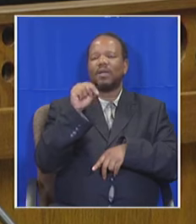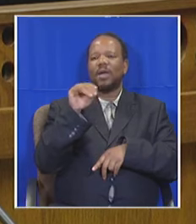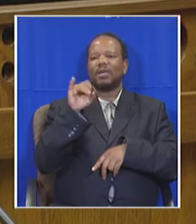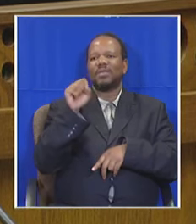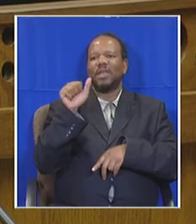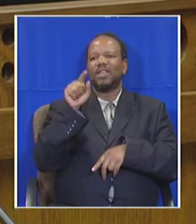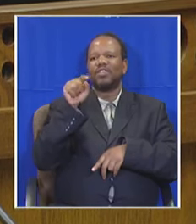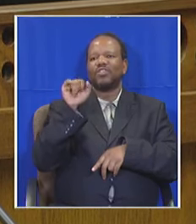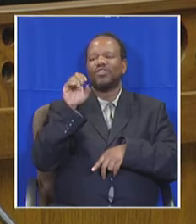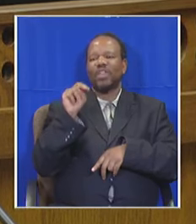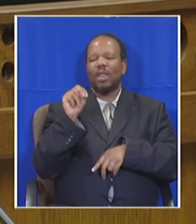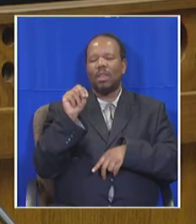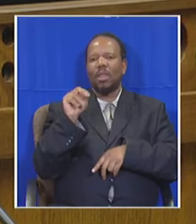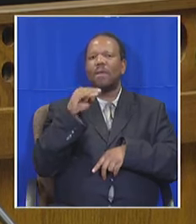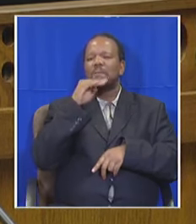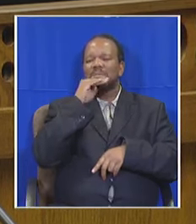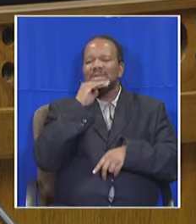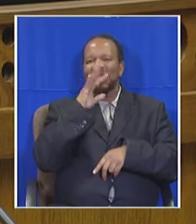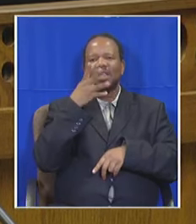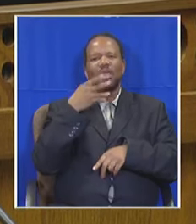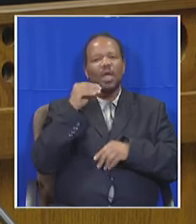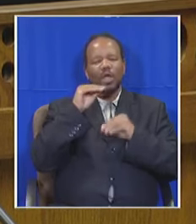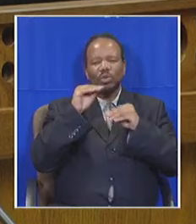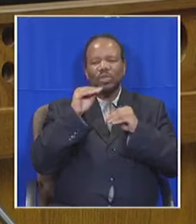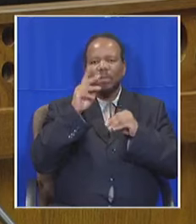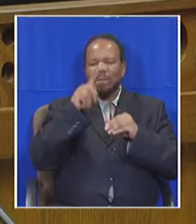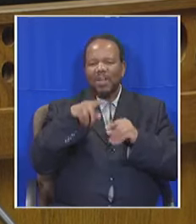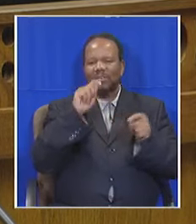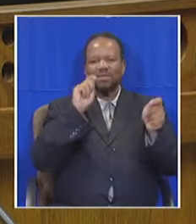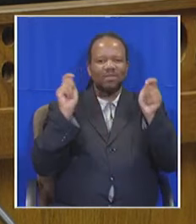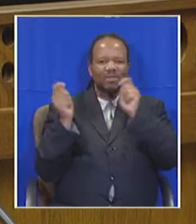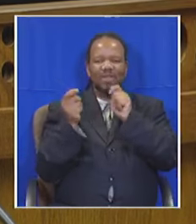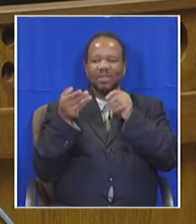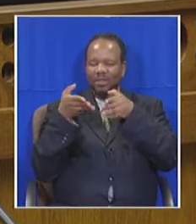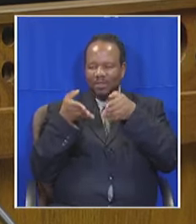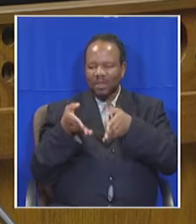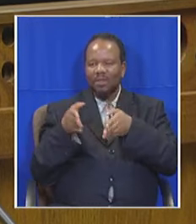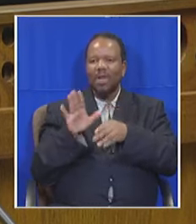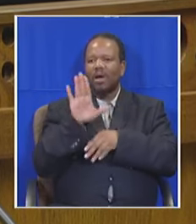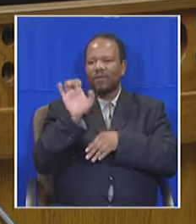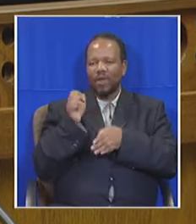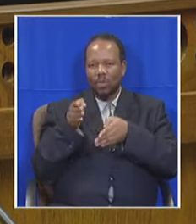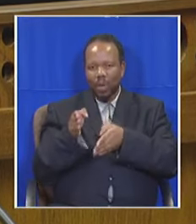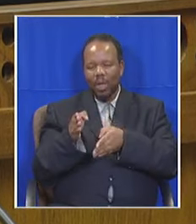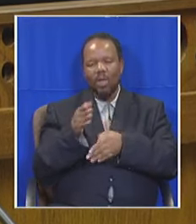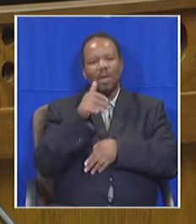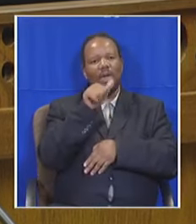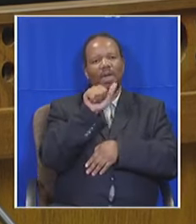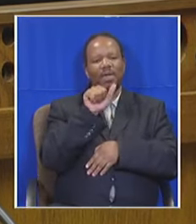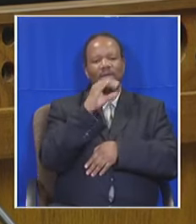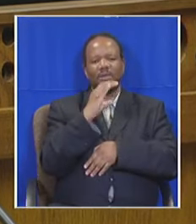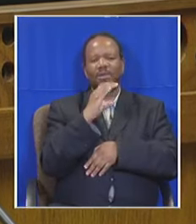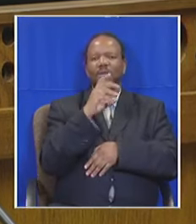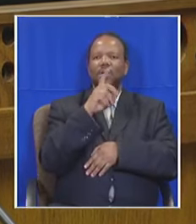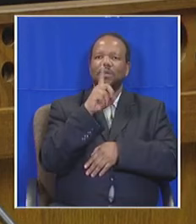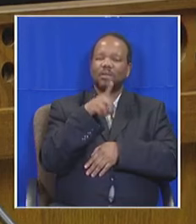Now, the vigorous interchange of ideas is both encouraging and somewhat concerning. The ACDP understands